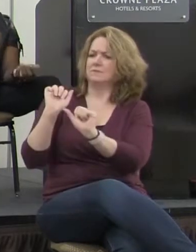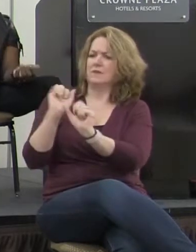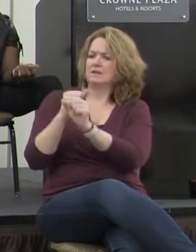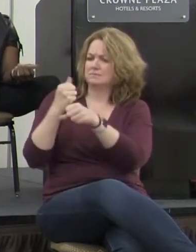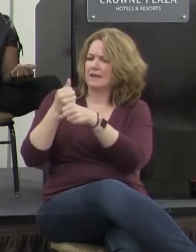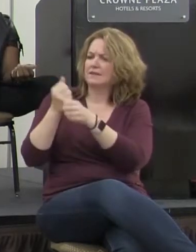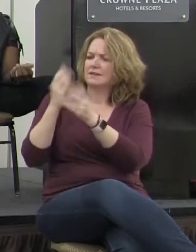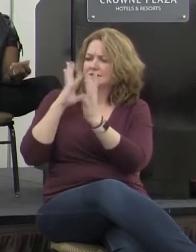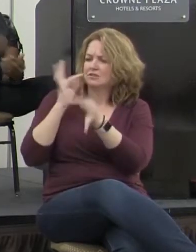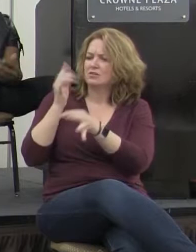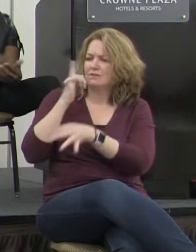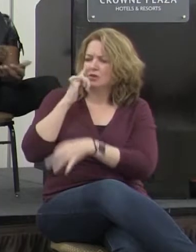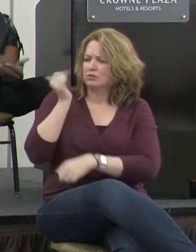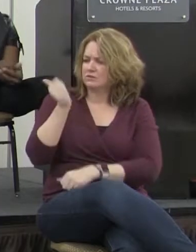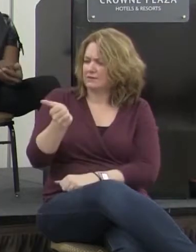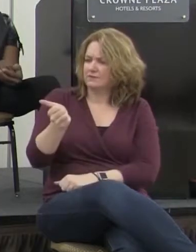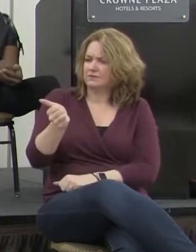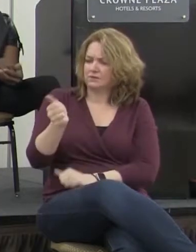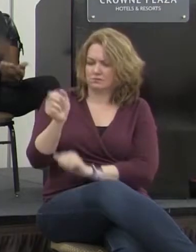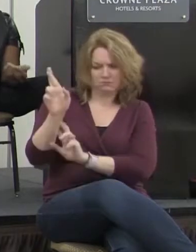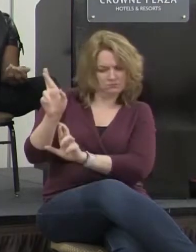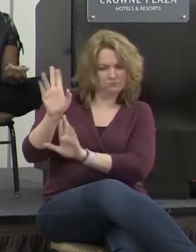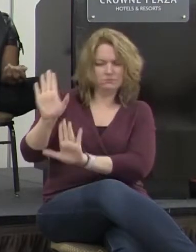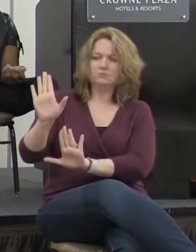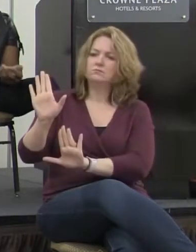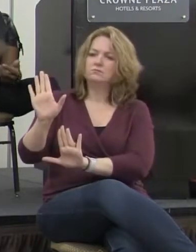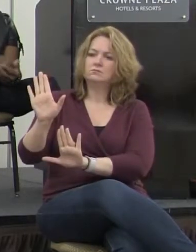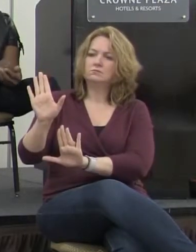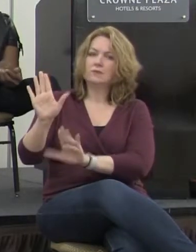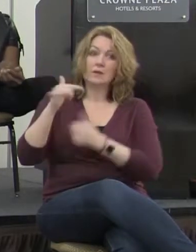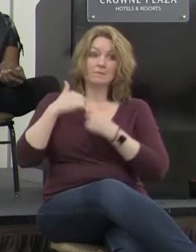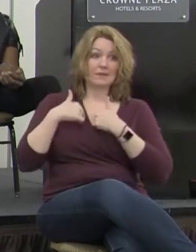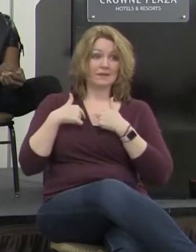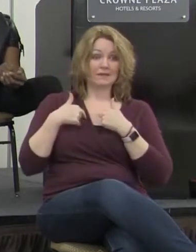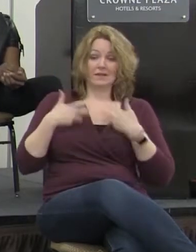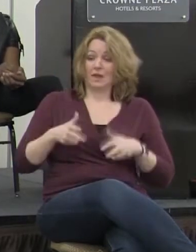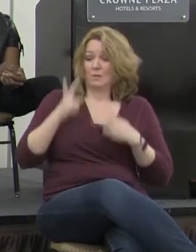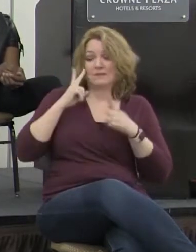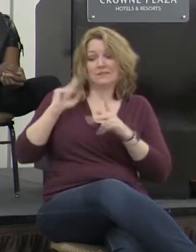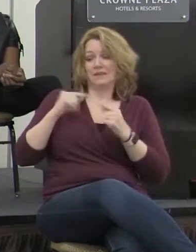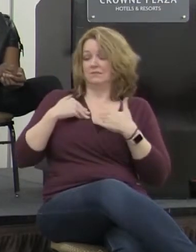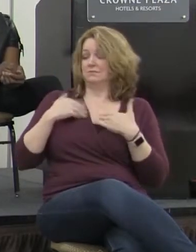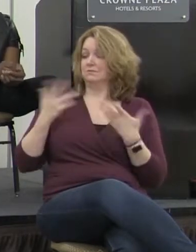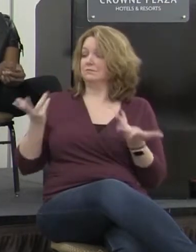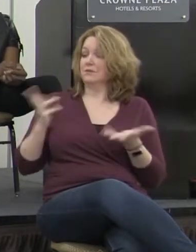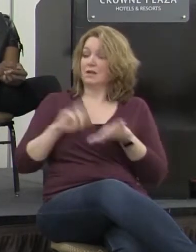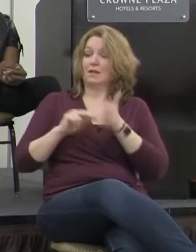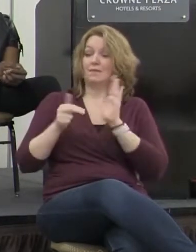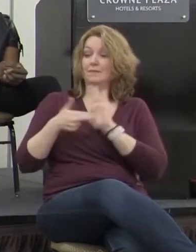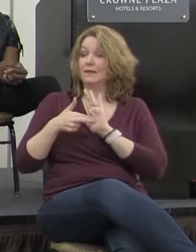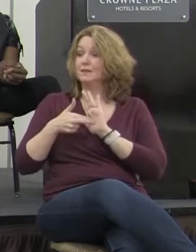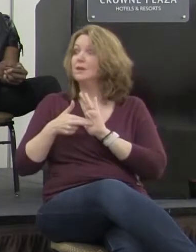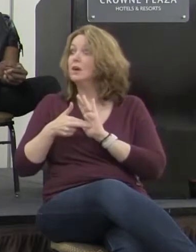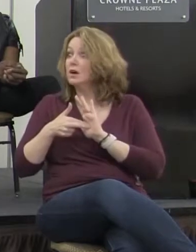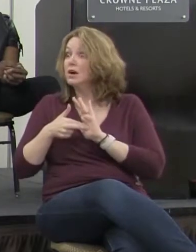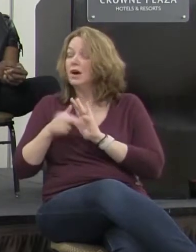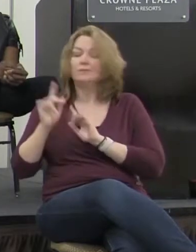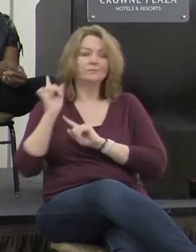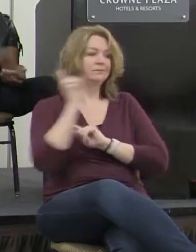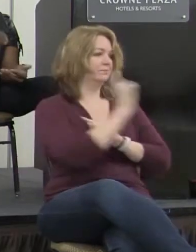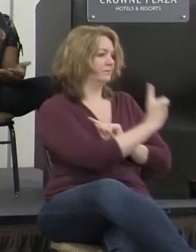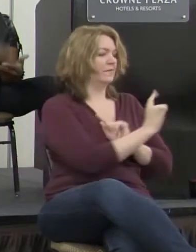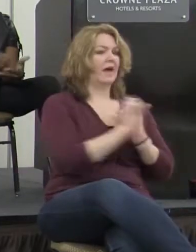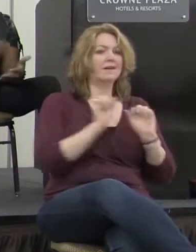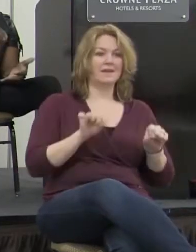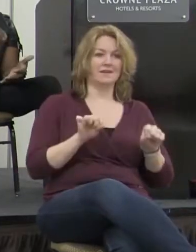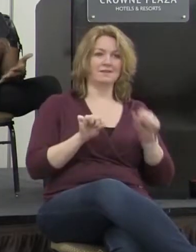choices for yourself. If I personally don't want to see it, so guess what? I can leave and not see it,